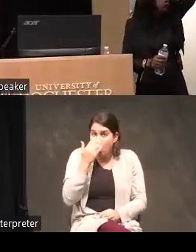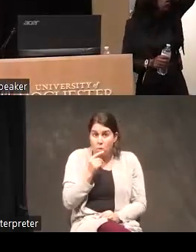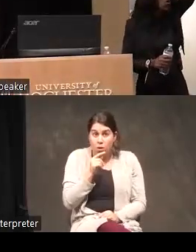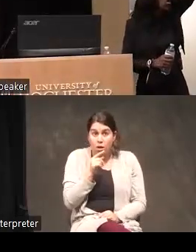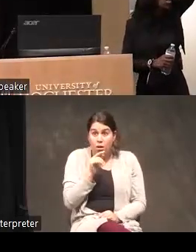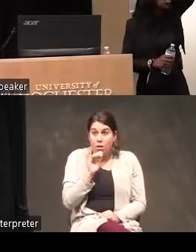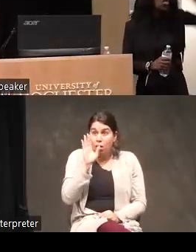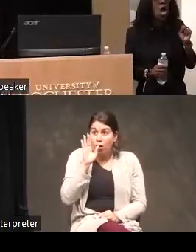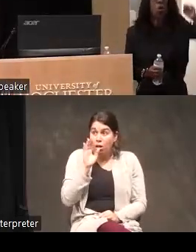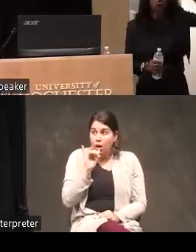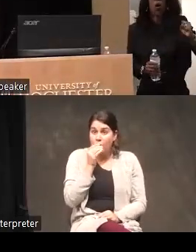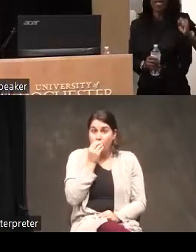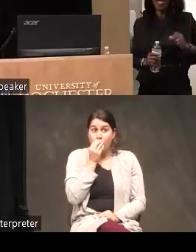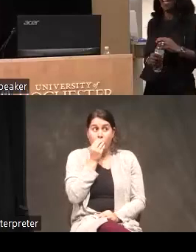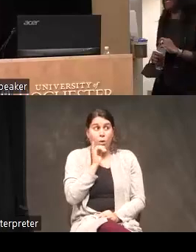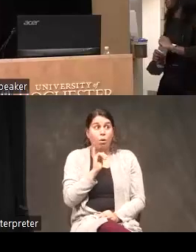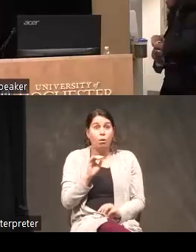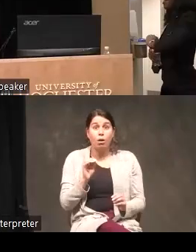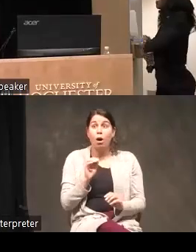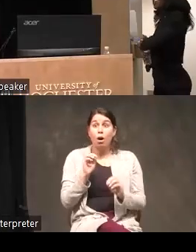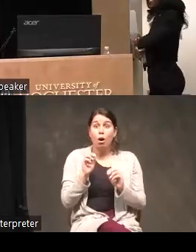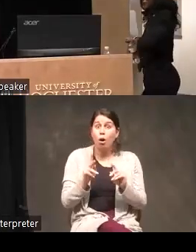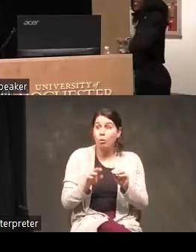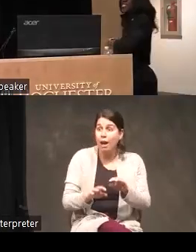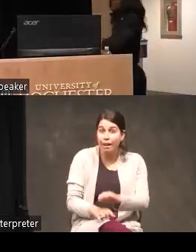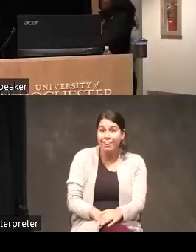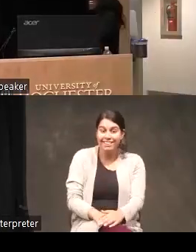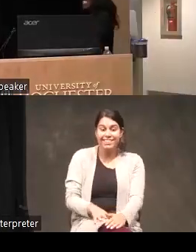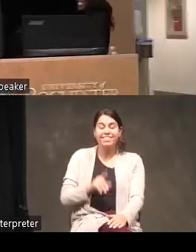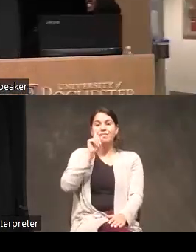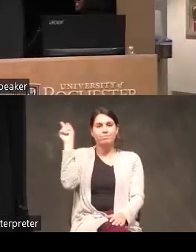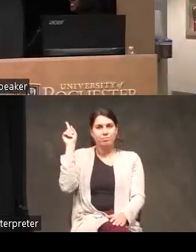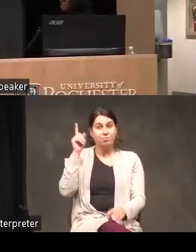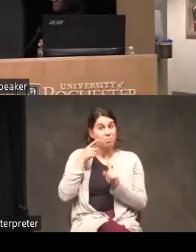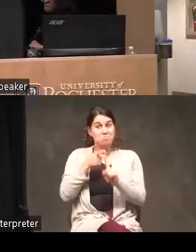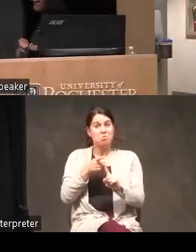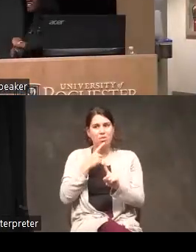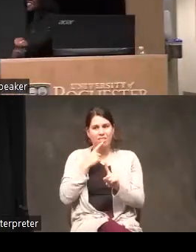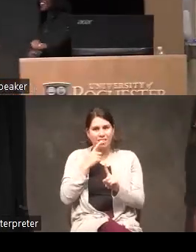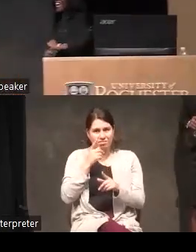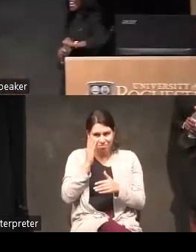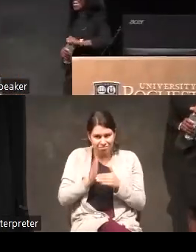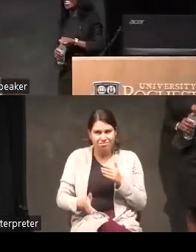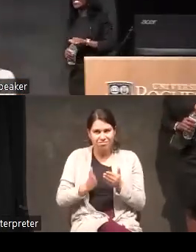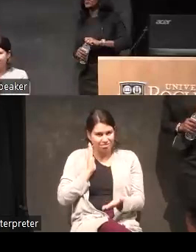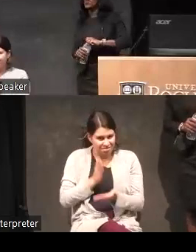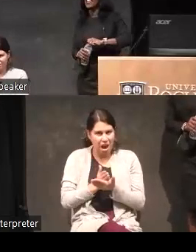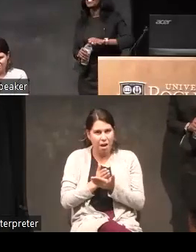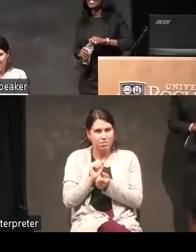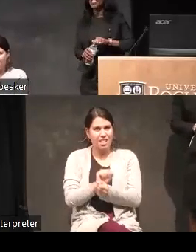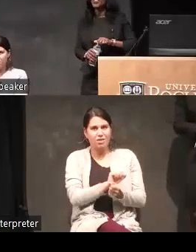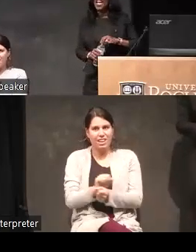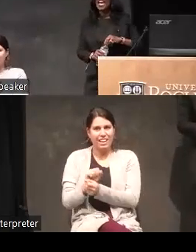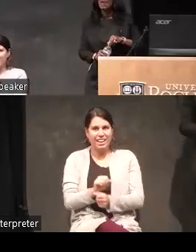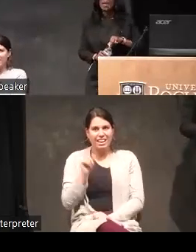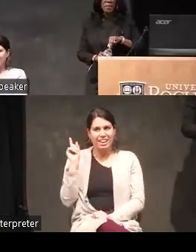Oh, no, okay. All right, so the 13th Amendment ended slavery, right? It's the one that